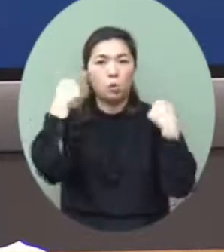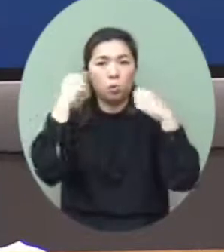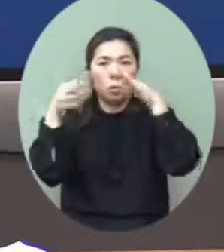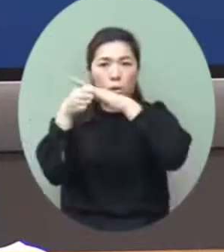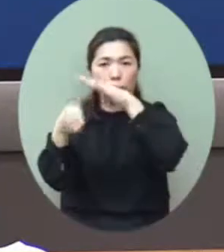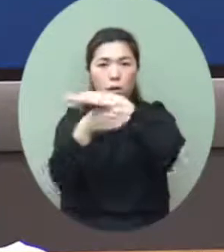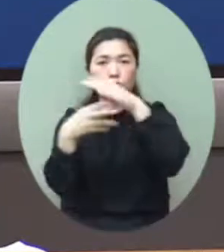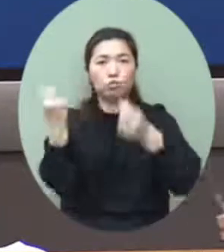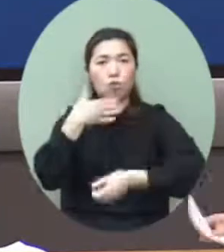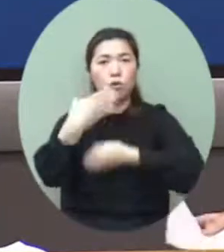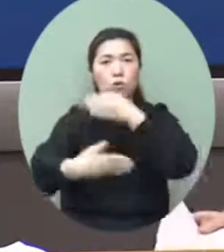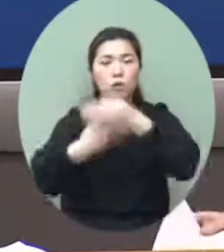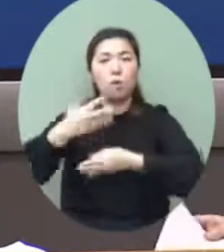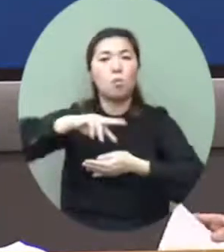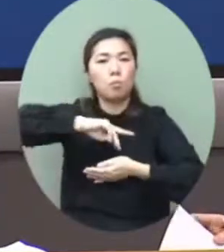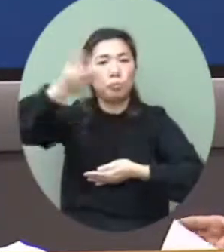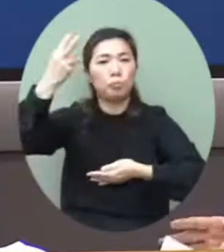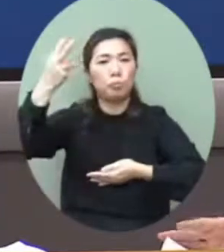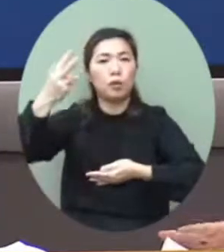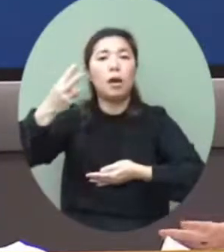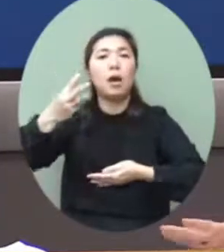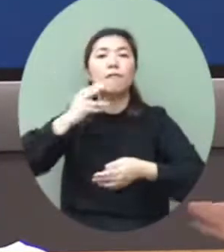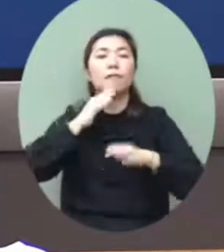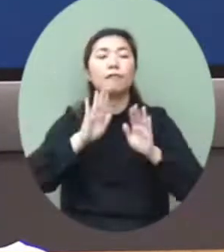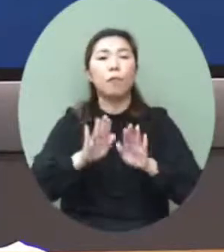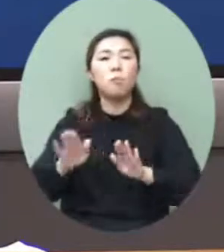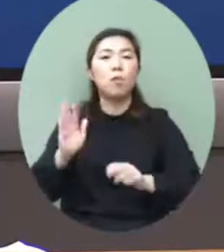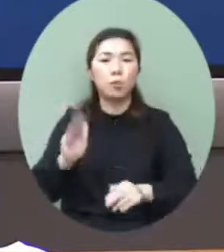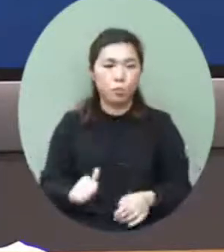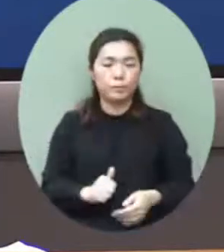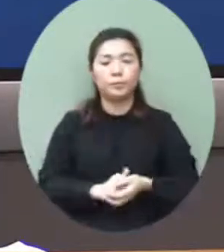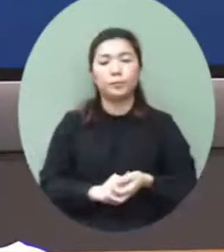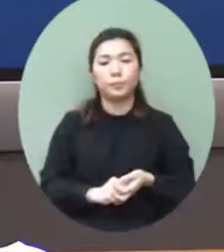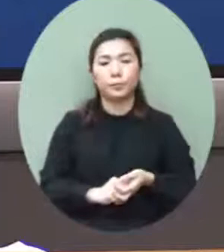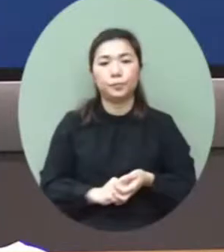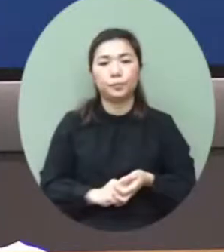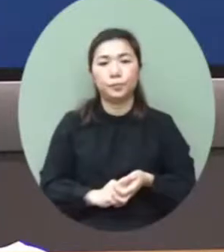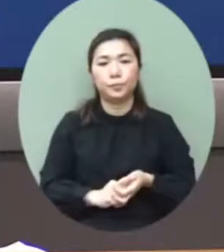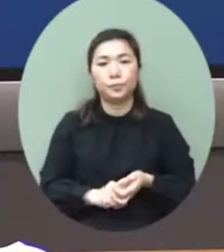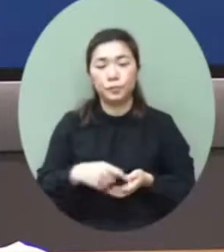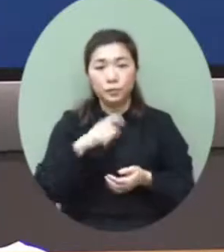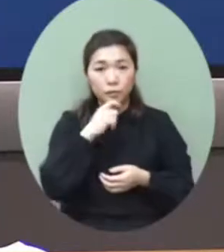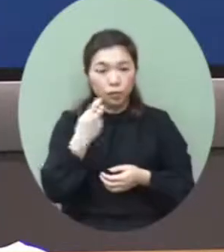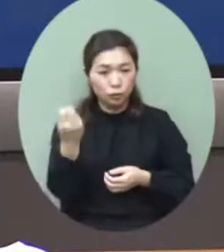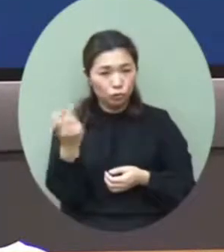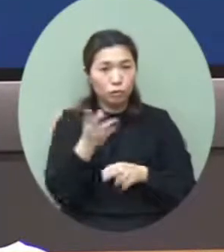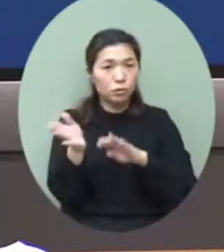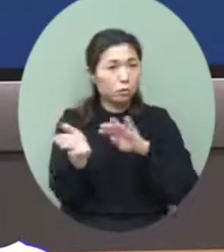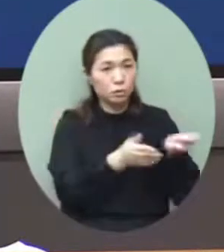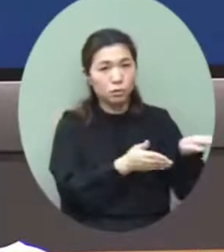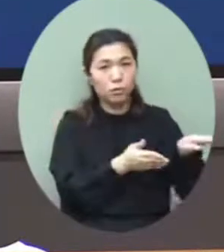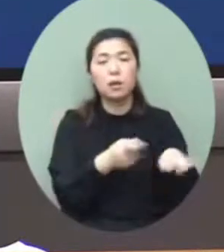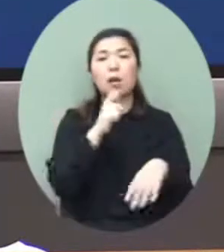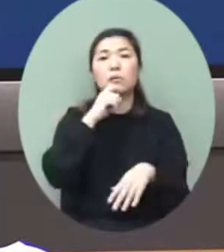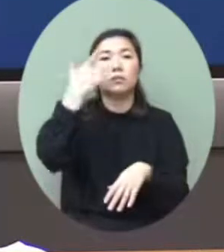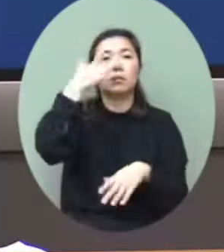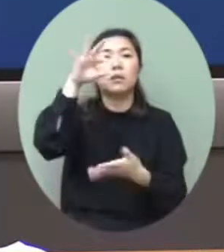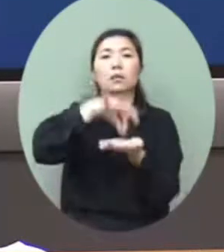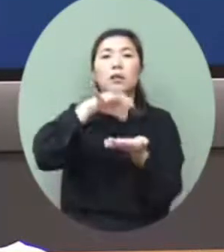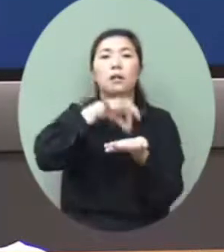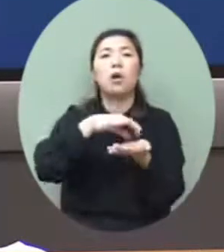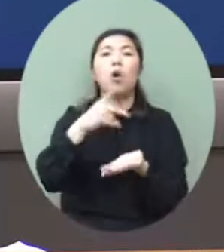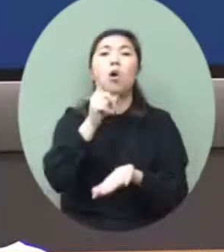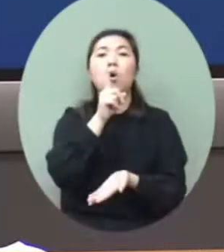offers 1,200 places. And six more indoor games halls will gradually be converted to serve